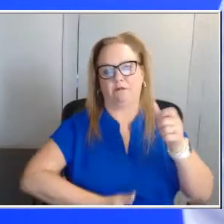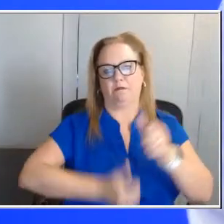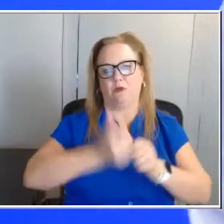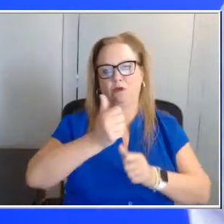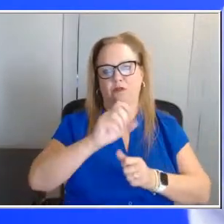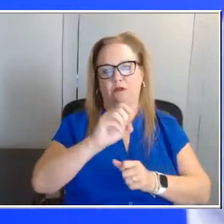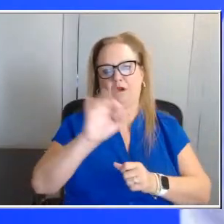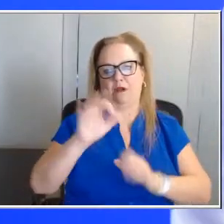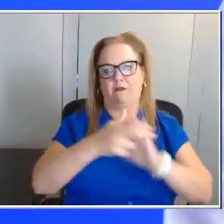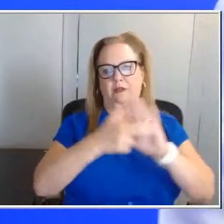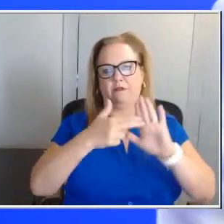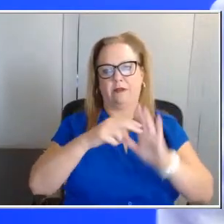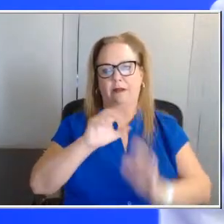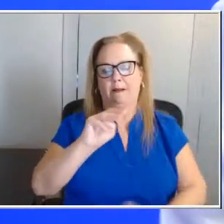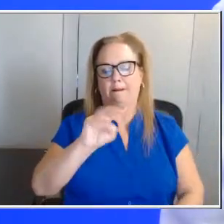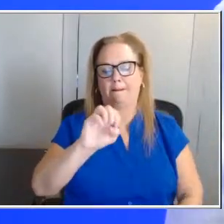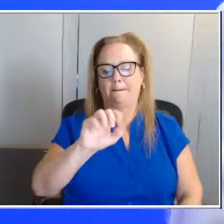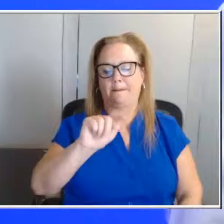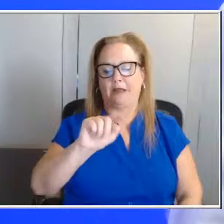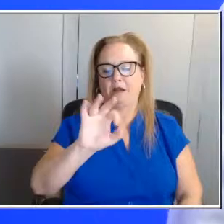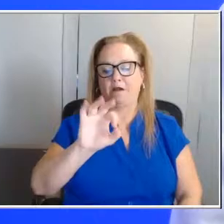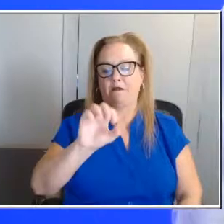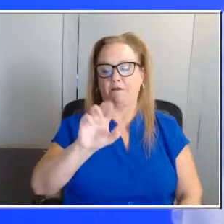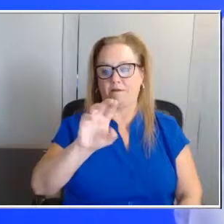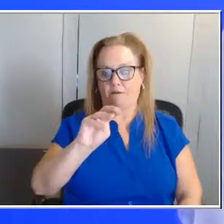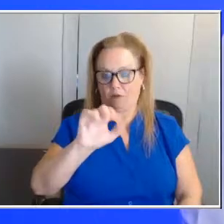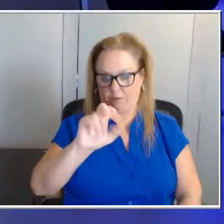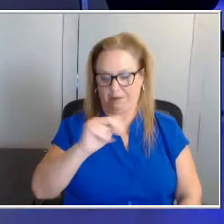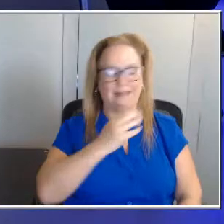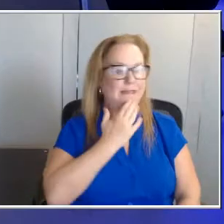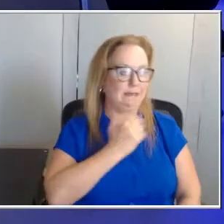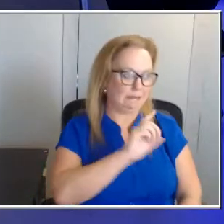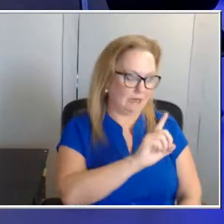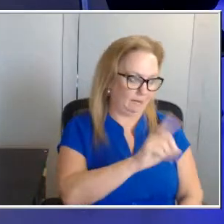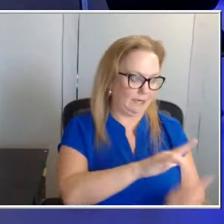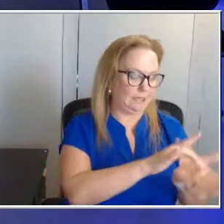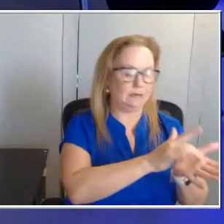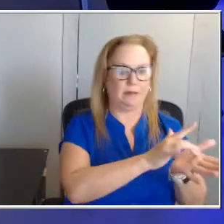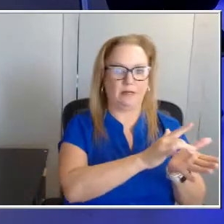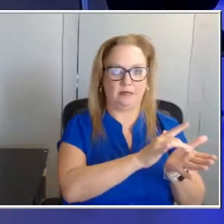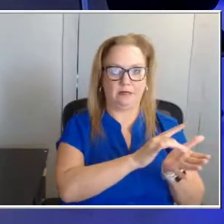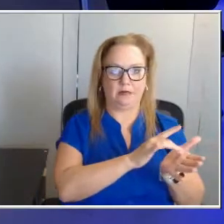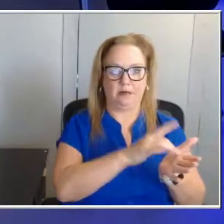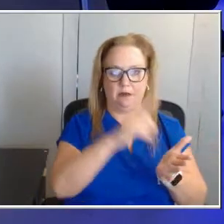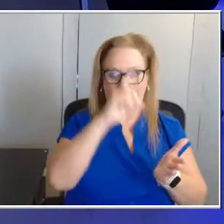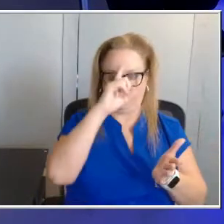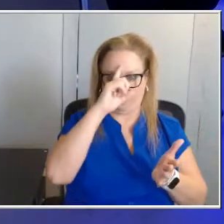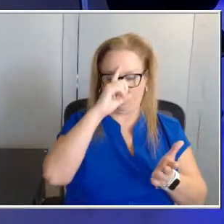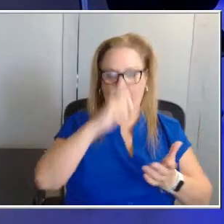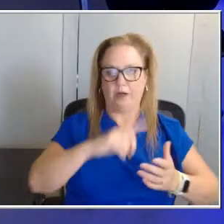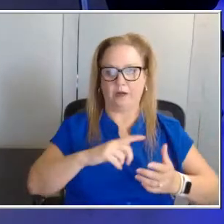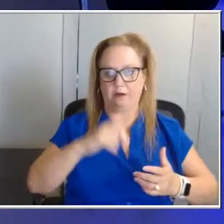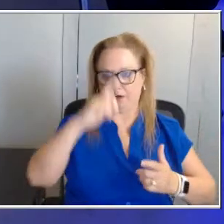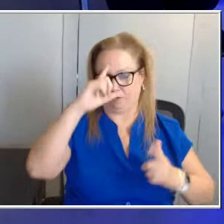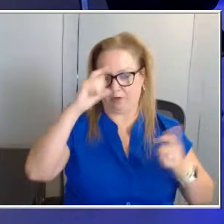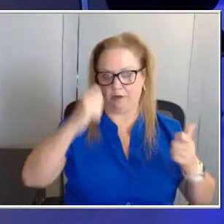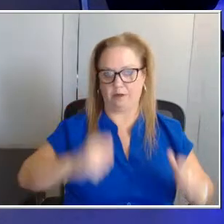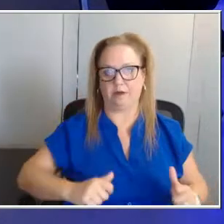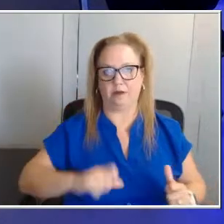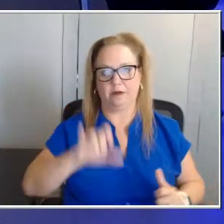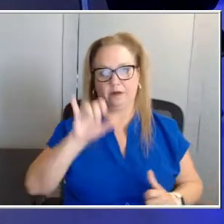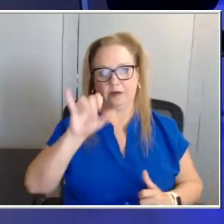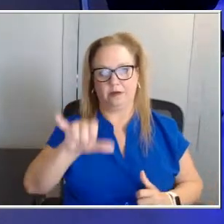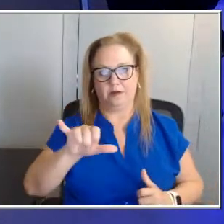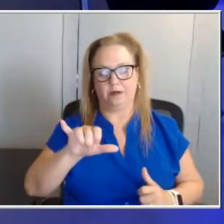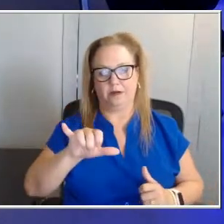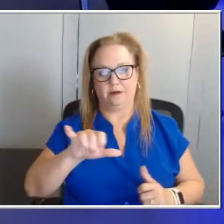things. Metformin, I've seen studies on, which is a diabetes drug. Really? We've seen. Again? We're bringing metformin I know. back. Did you bring it? Did you actually? That's in the